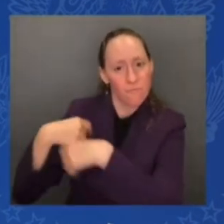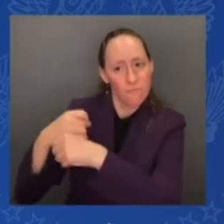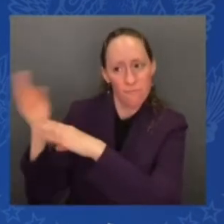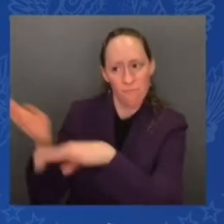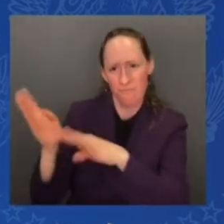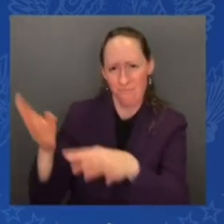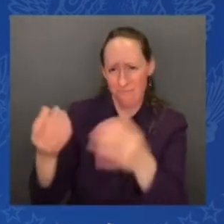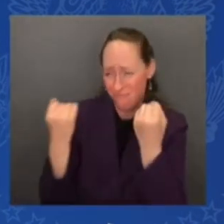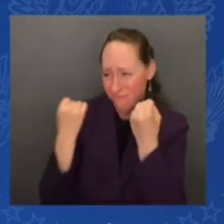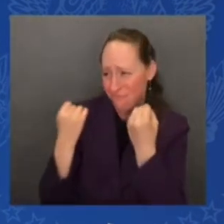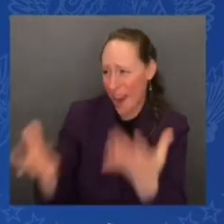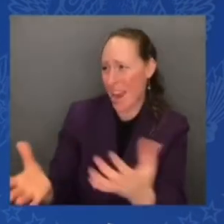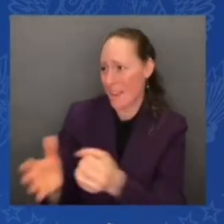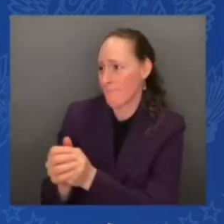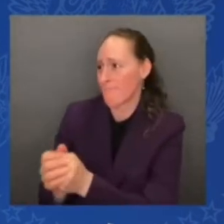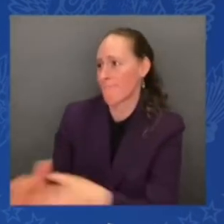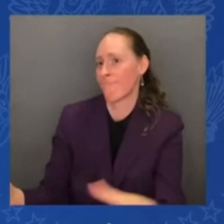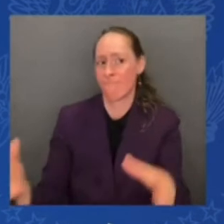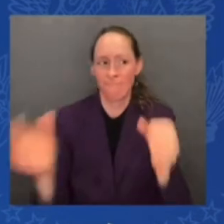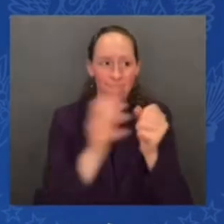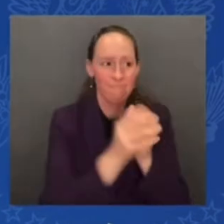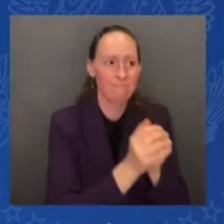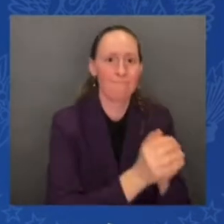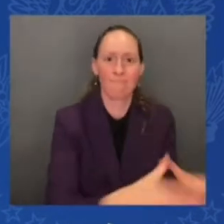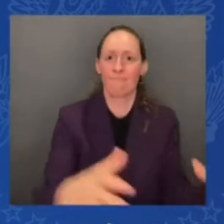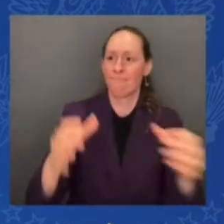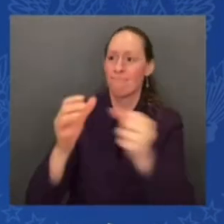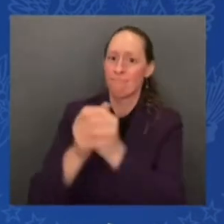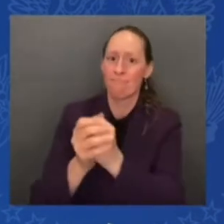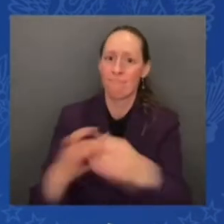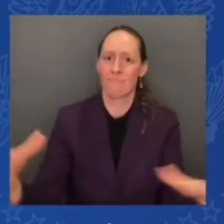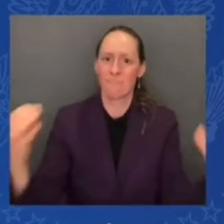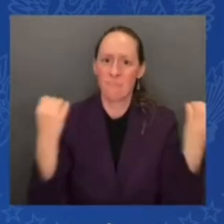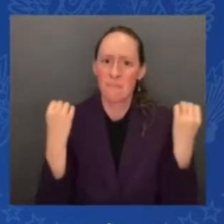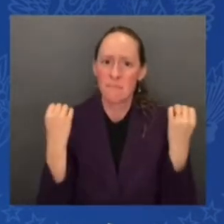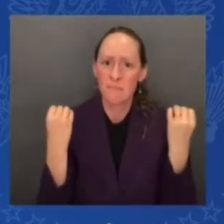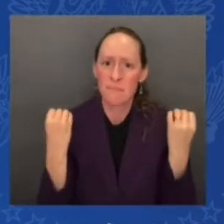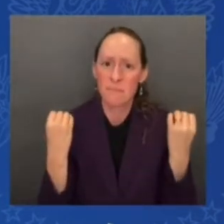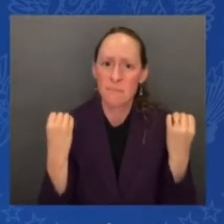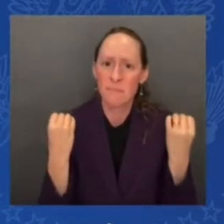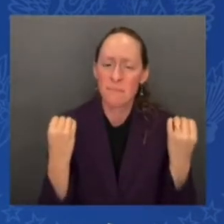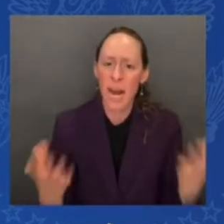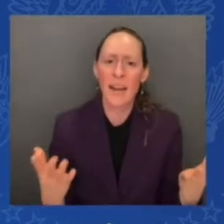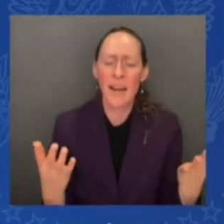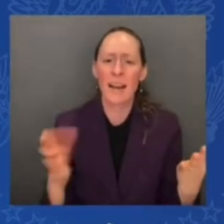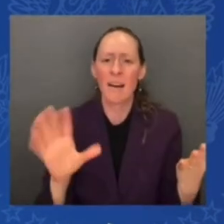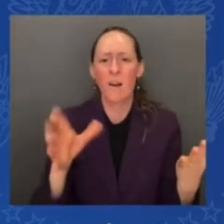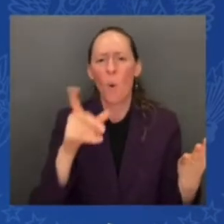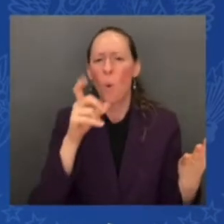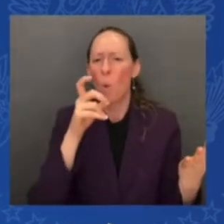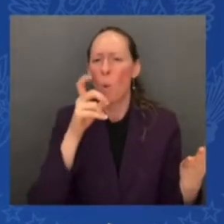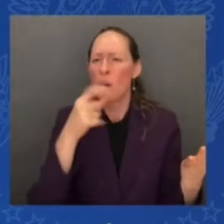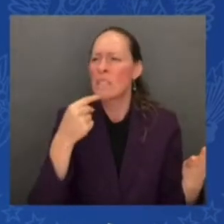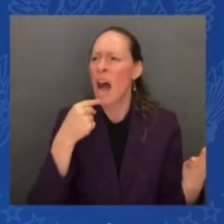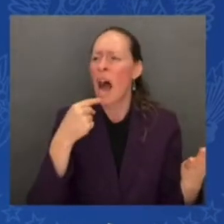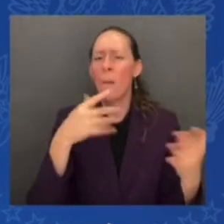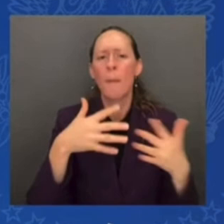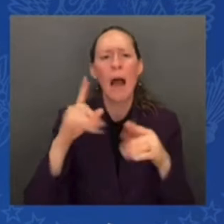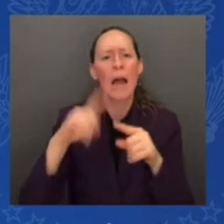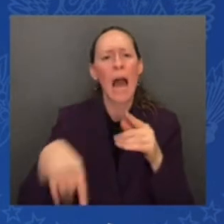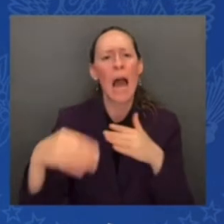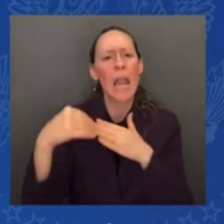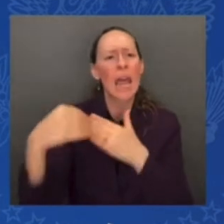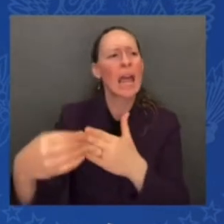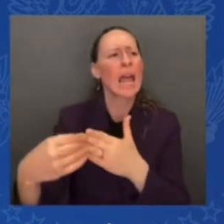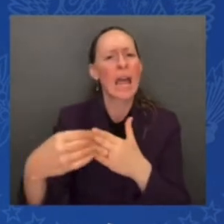written that America can't lead the world again in manufacturing? Because we're going to do just that. The leading